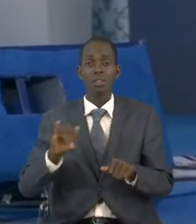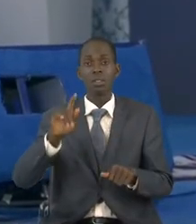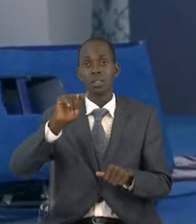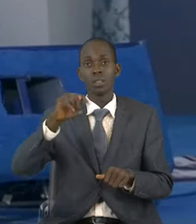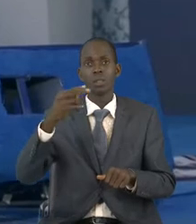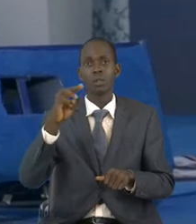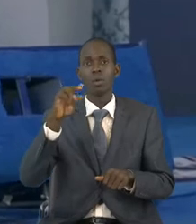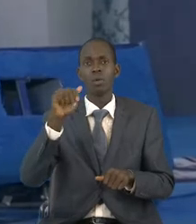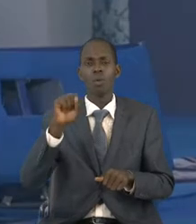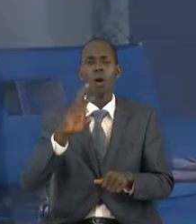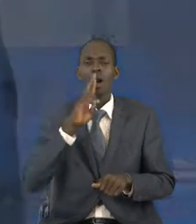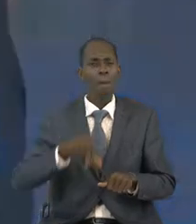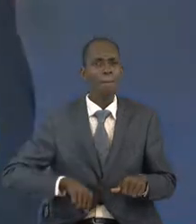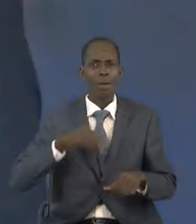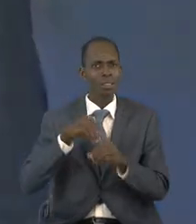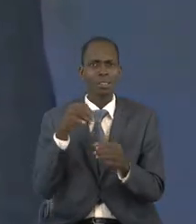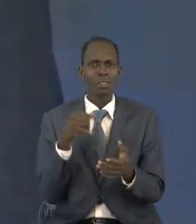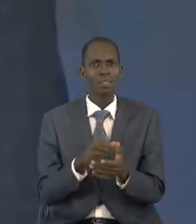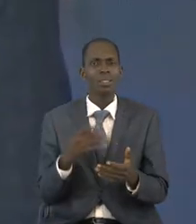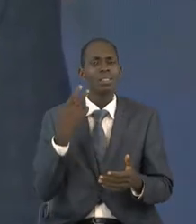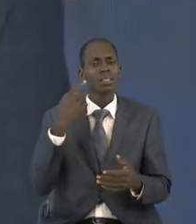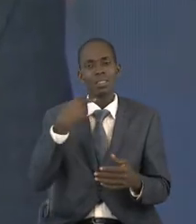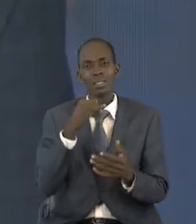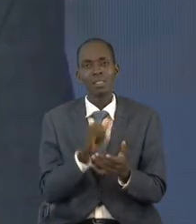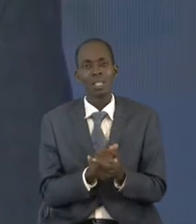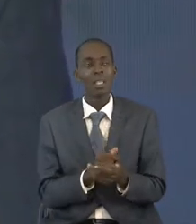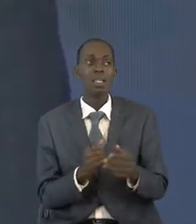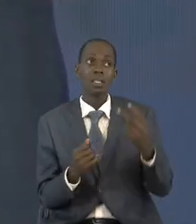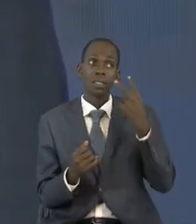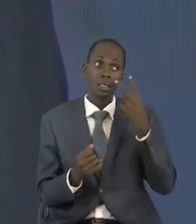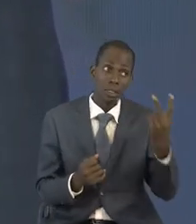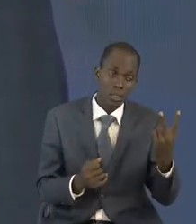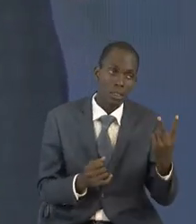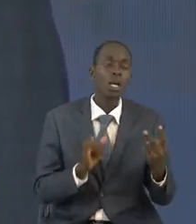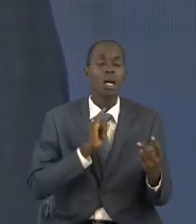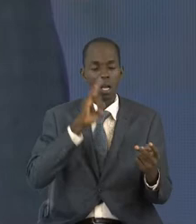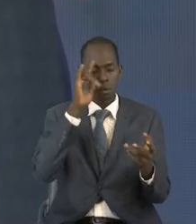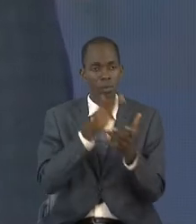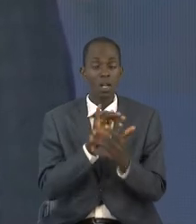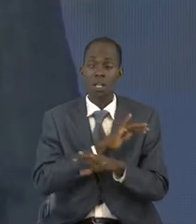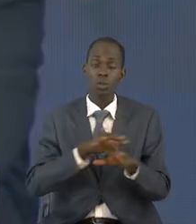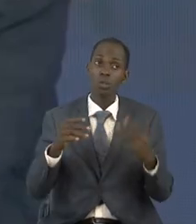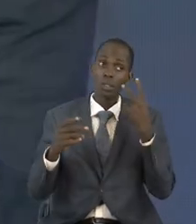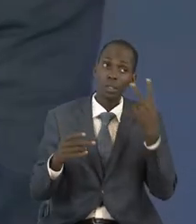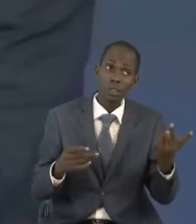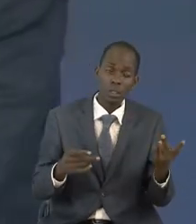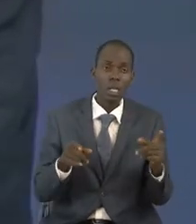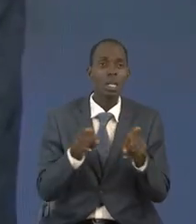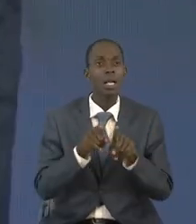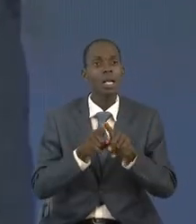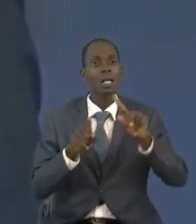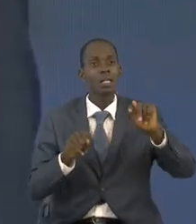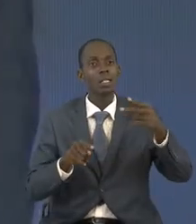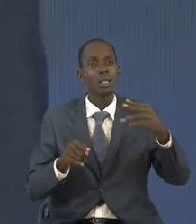say, seeing is believing. If I don't see it like Thomas, if I don't feel